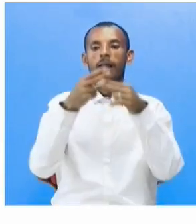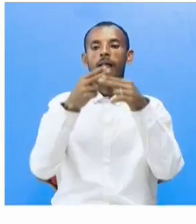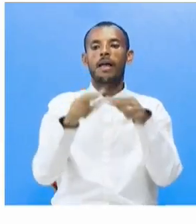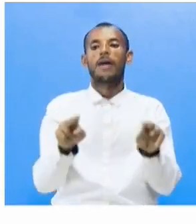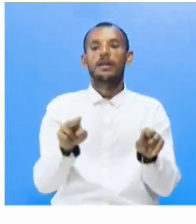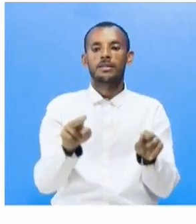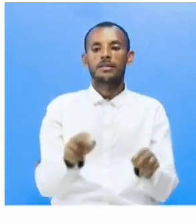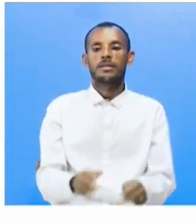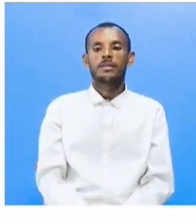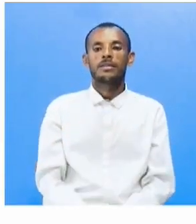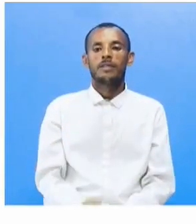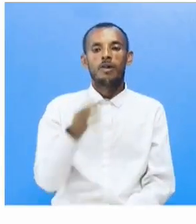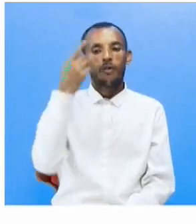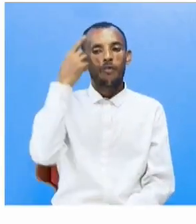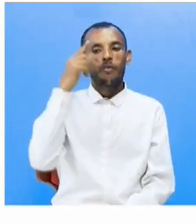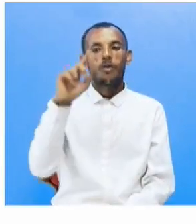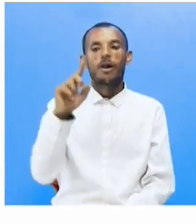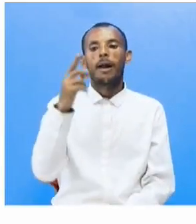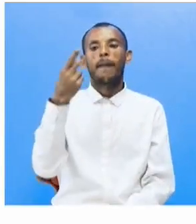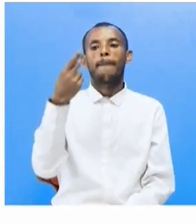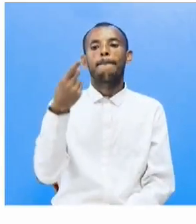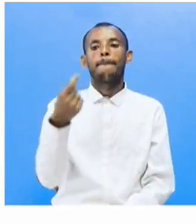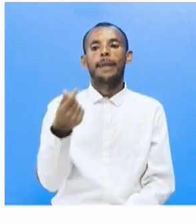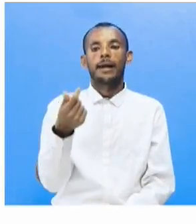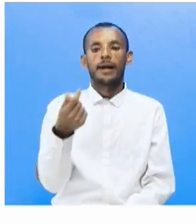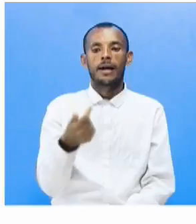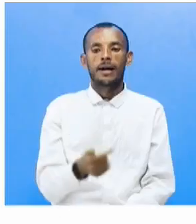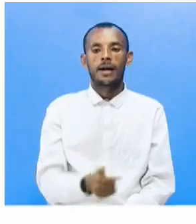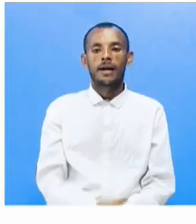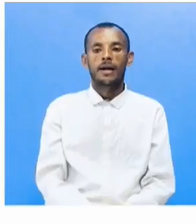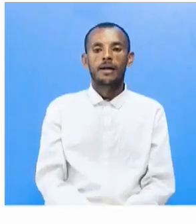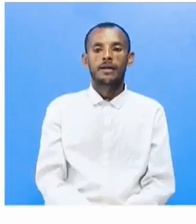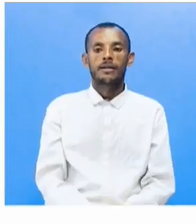400 eggs for bear